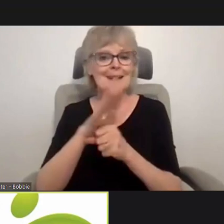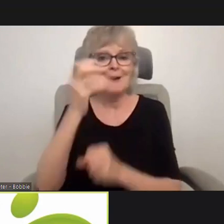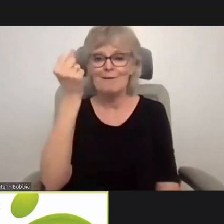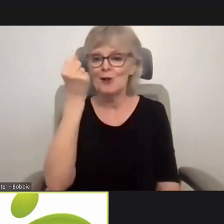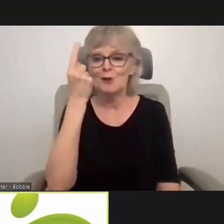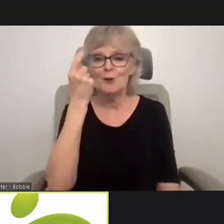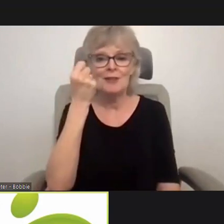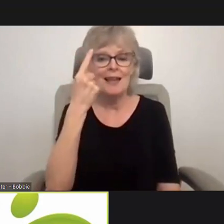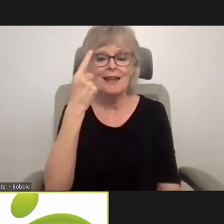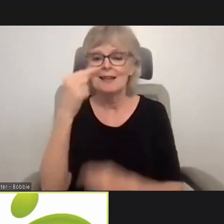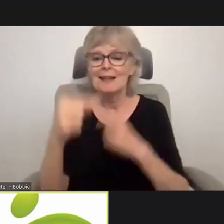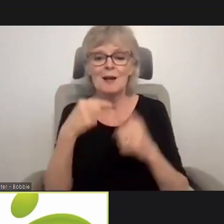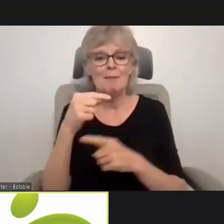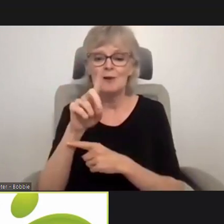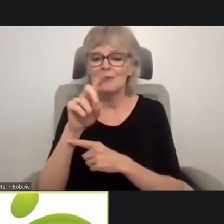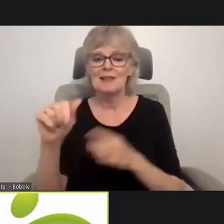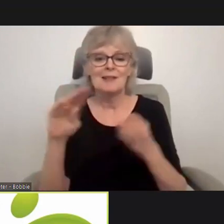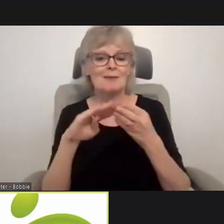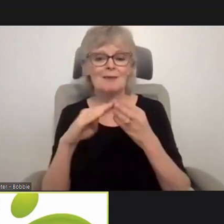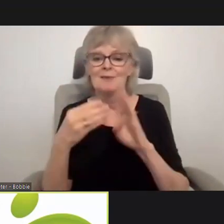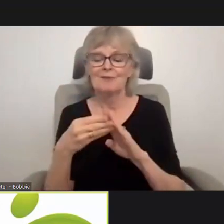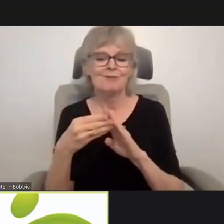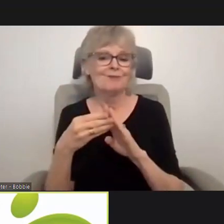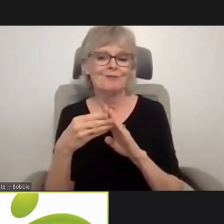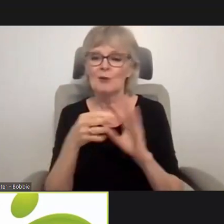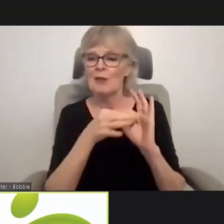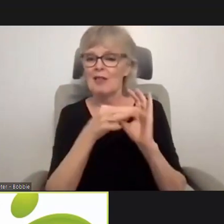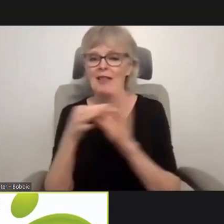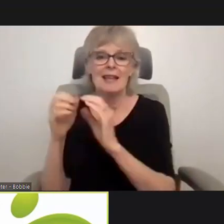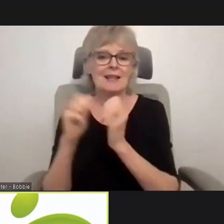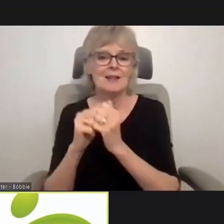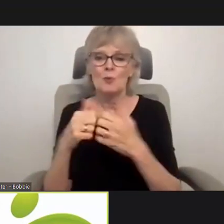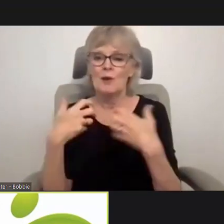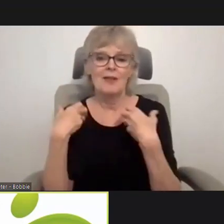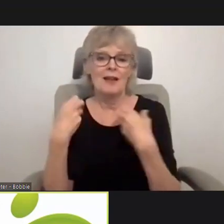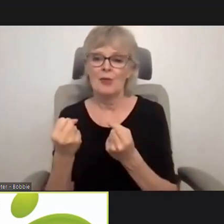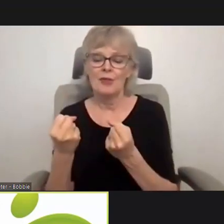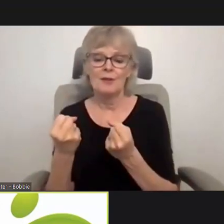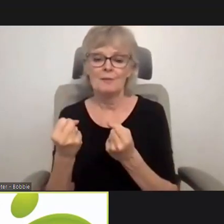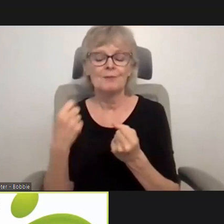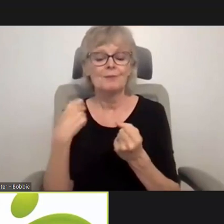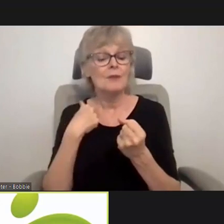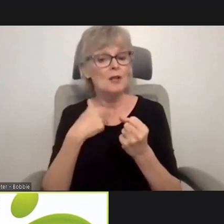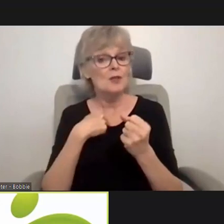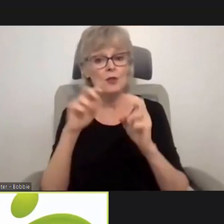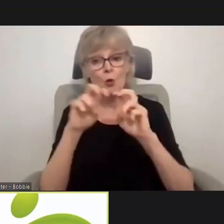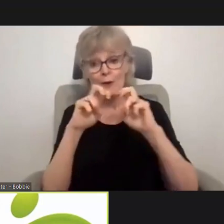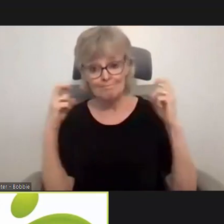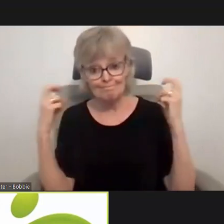about the disability community among public health. So we sat at the table.